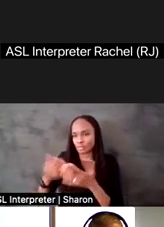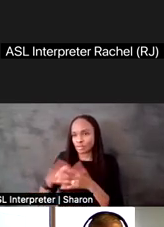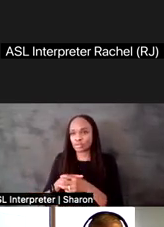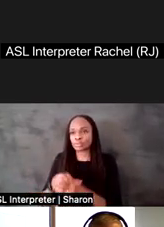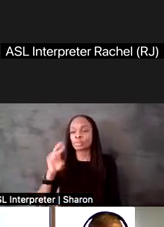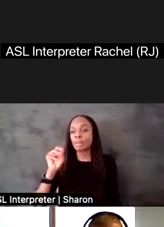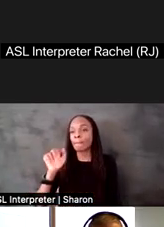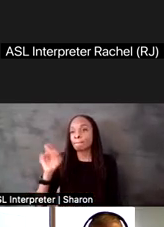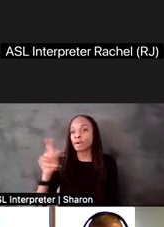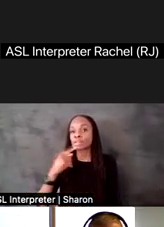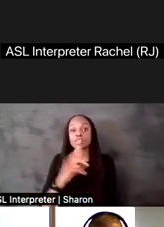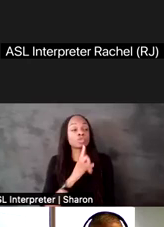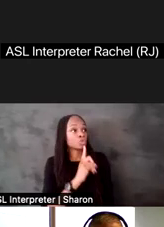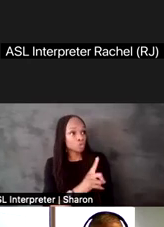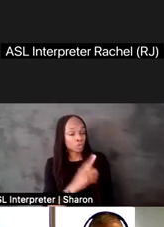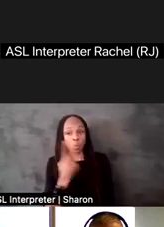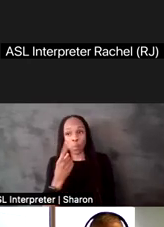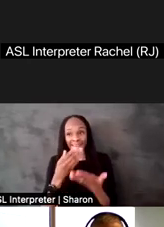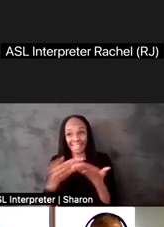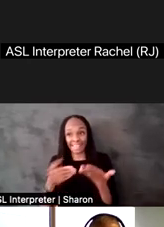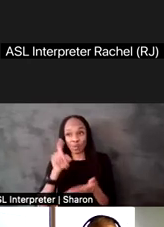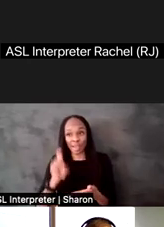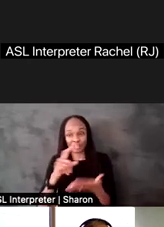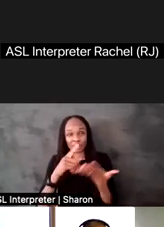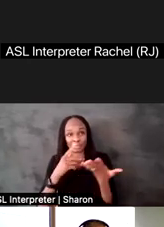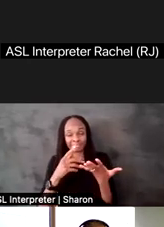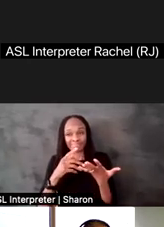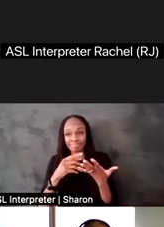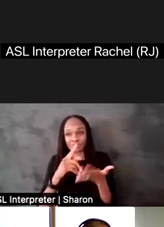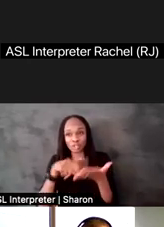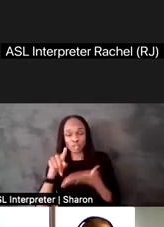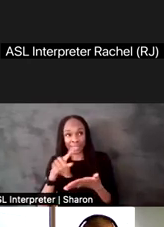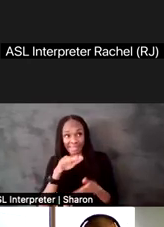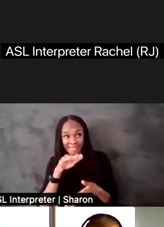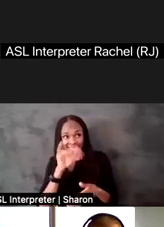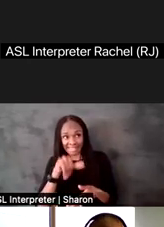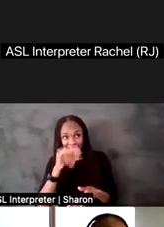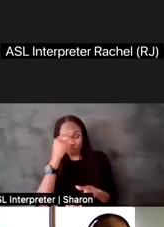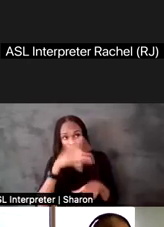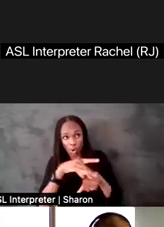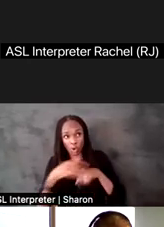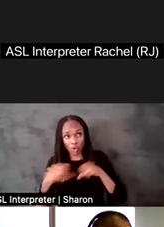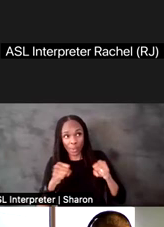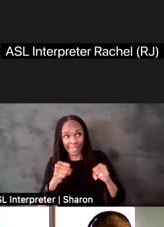to check though is, are those for earthquake safety? Sometimes they're really just tip